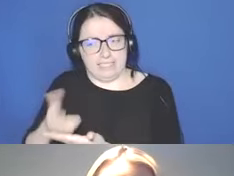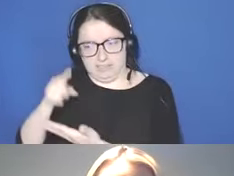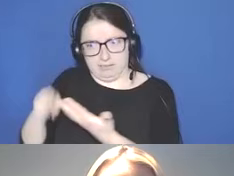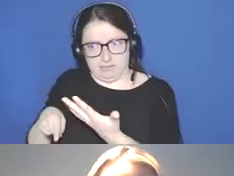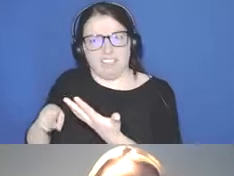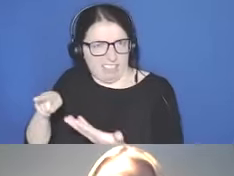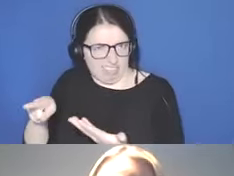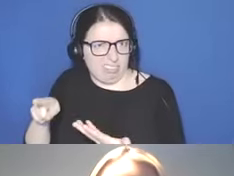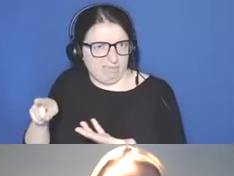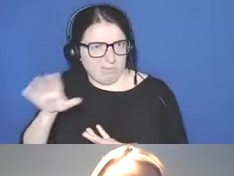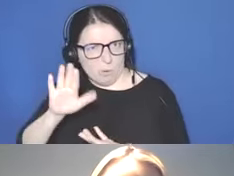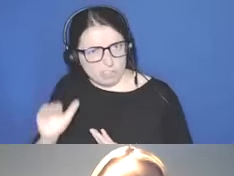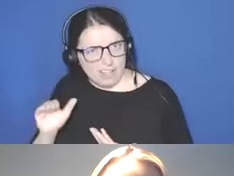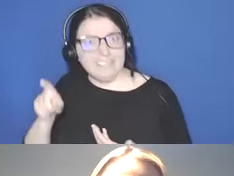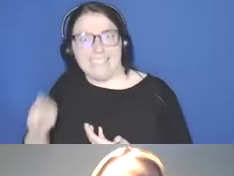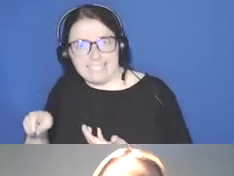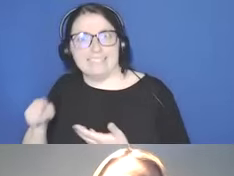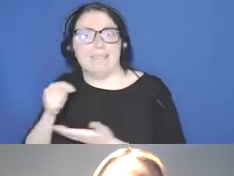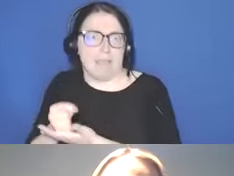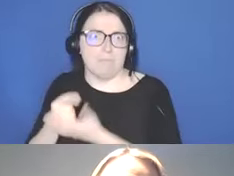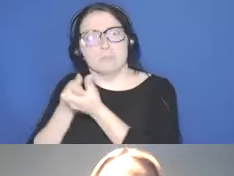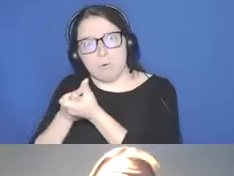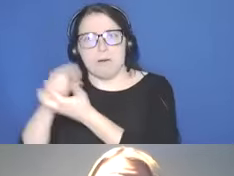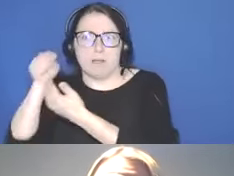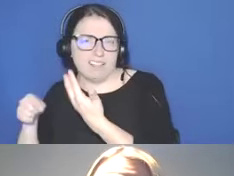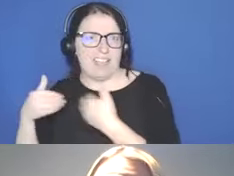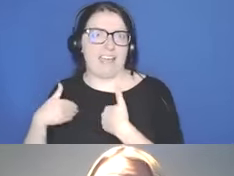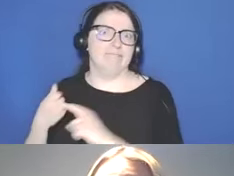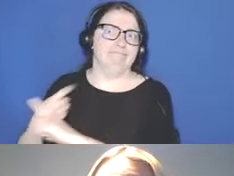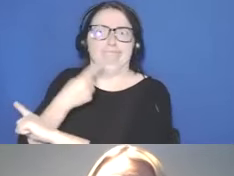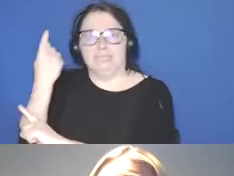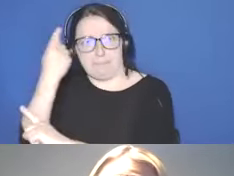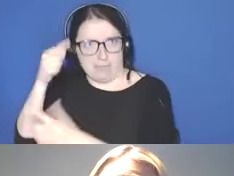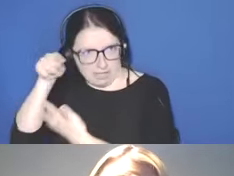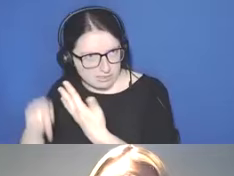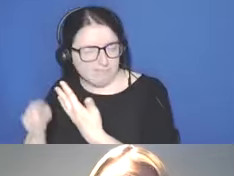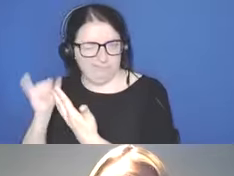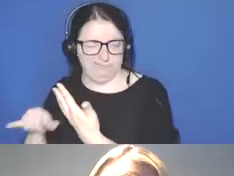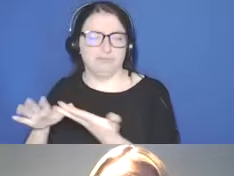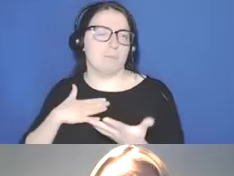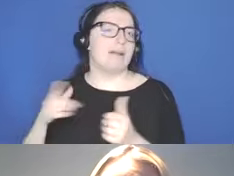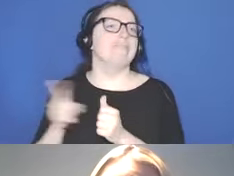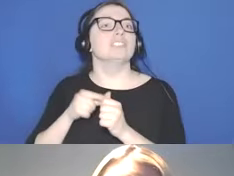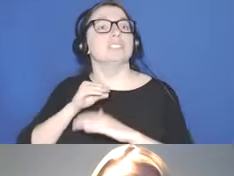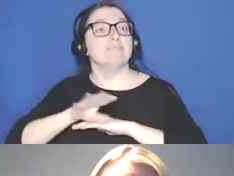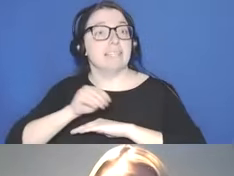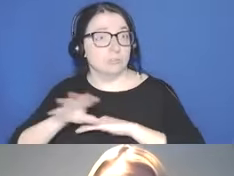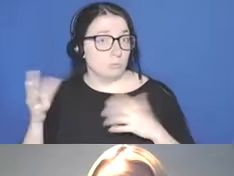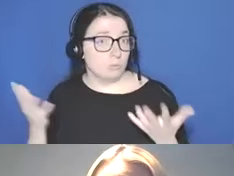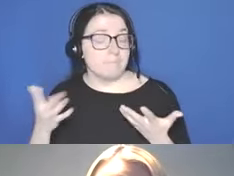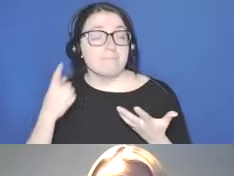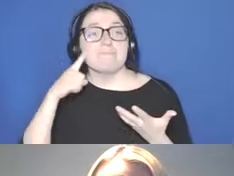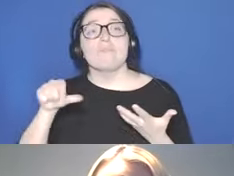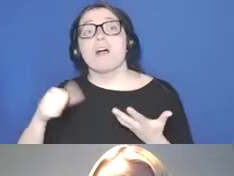therapy supports and that they have differences. So, my first advice would be for other providers